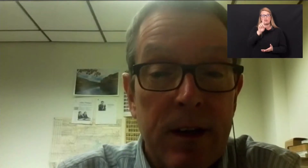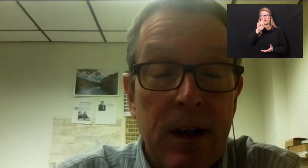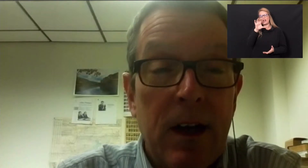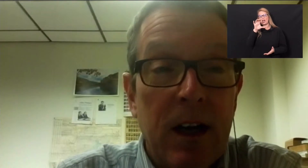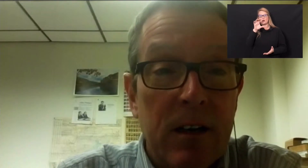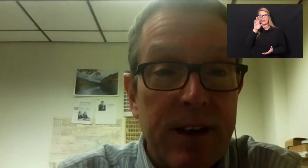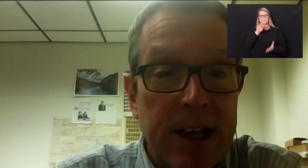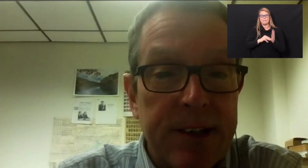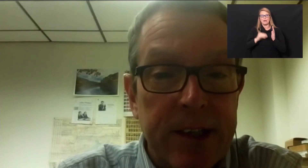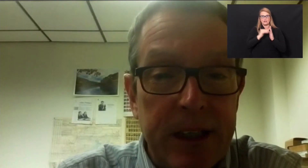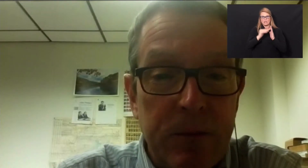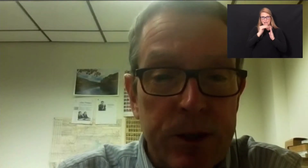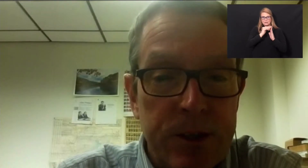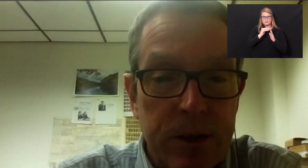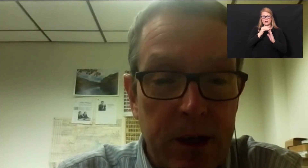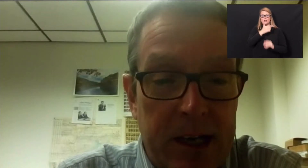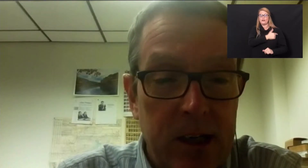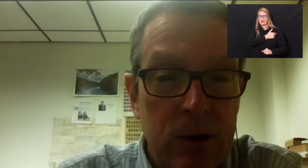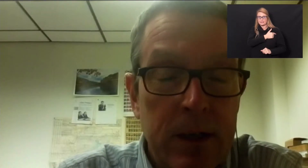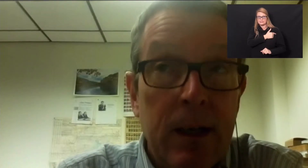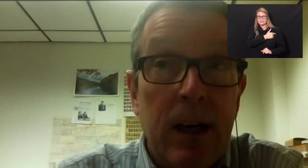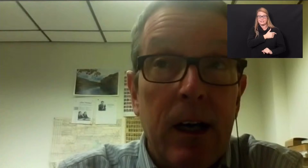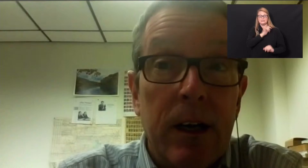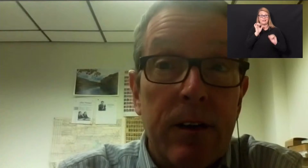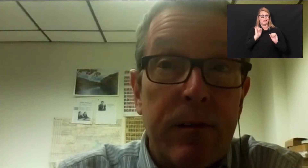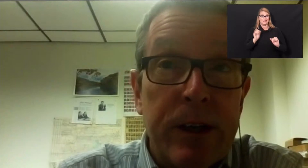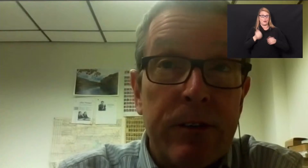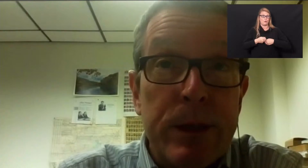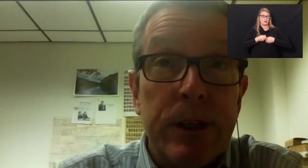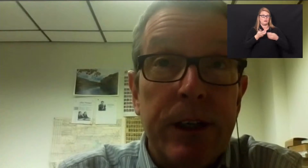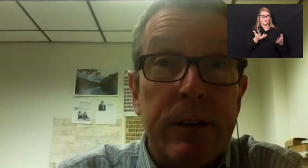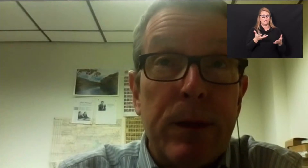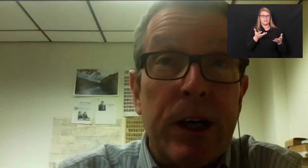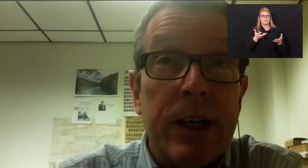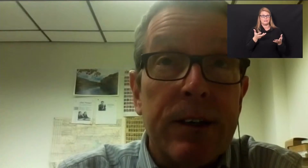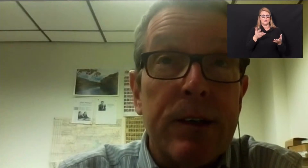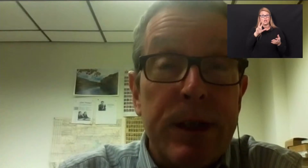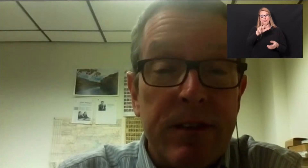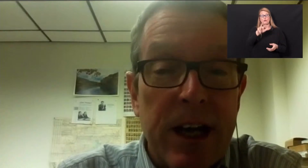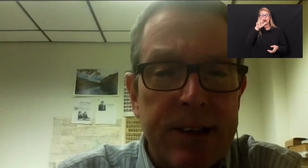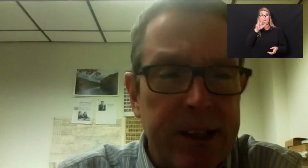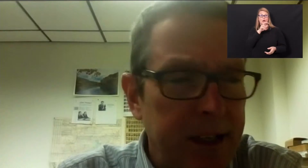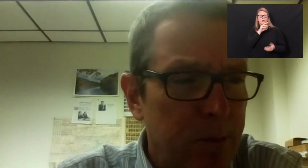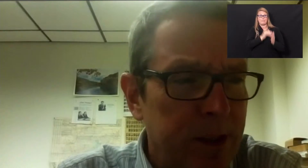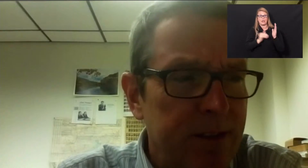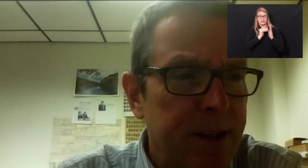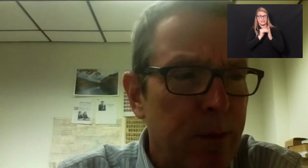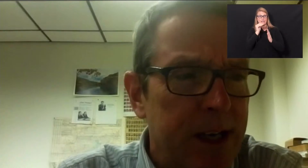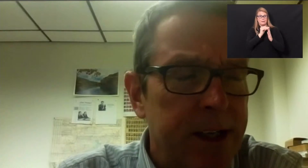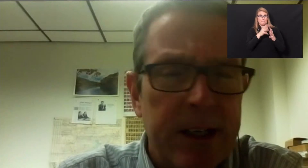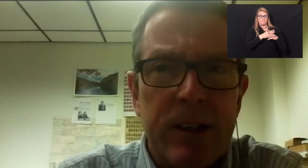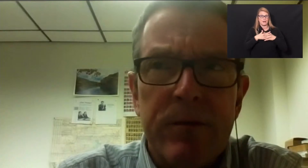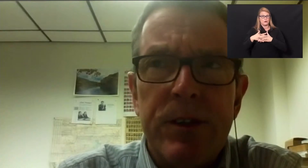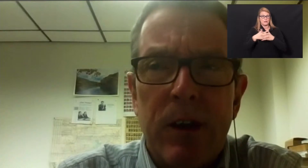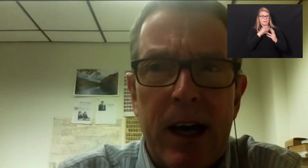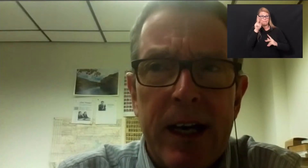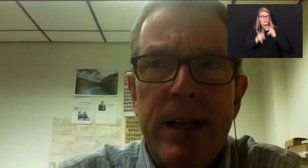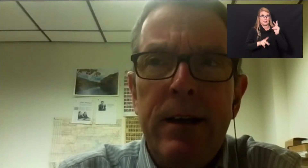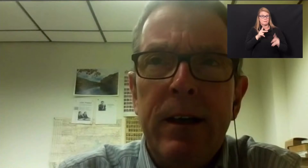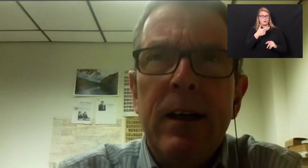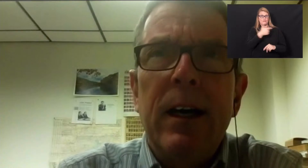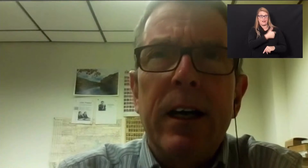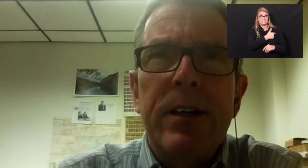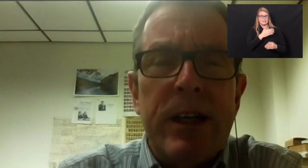of vaccine, which should allow 300 million Americans to be vaccinated, I believe he said by the end of